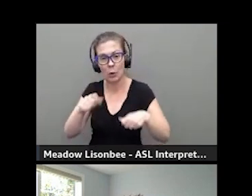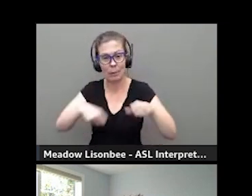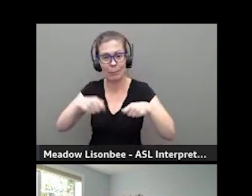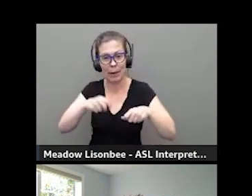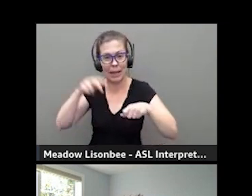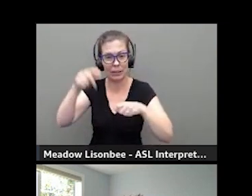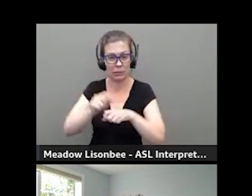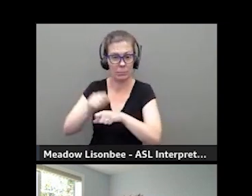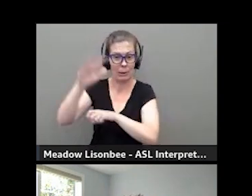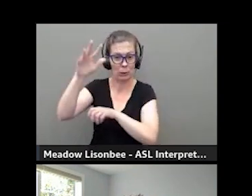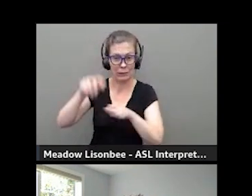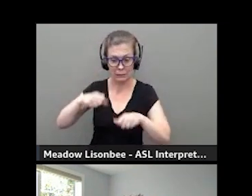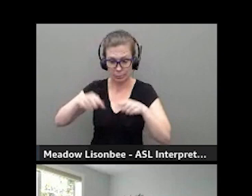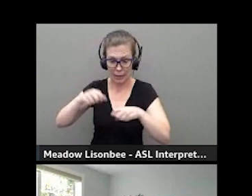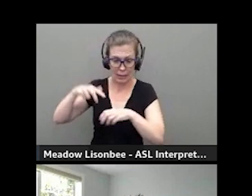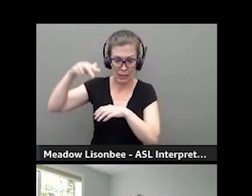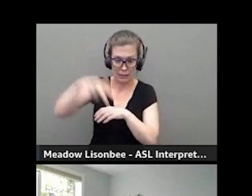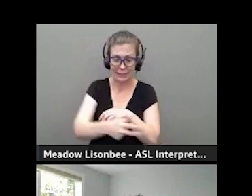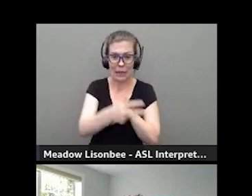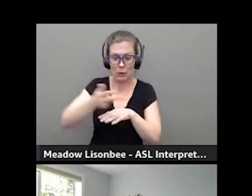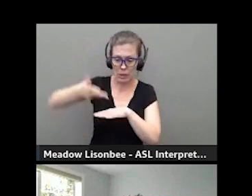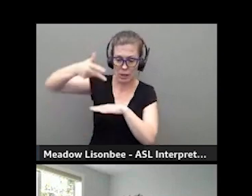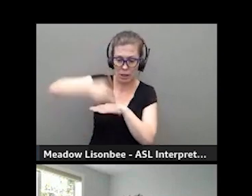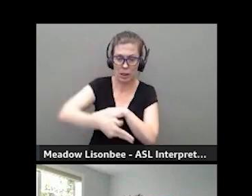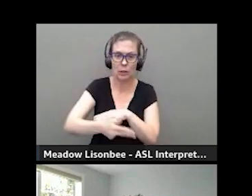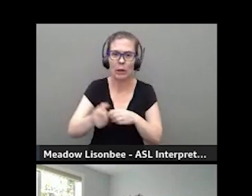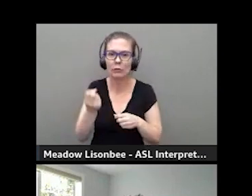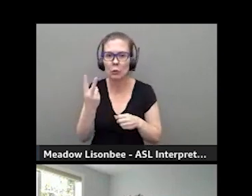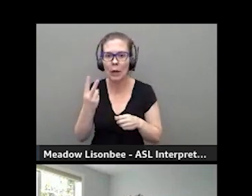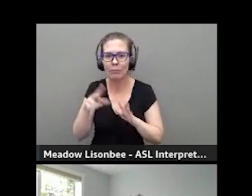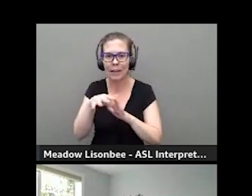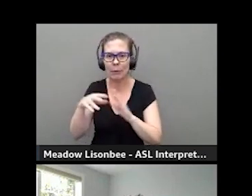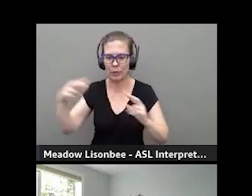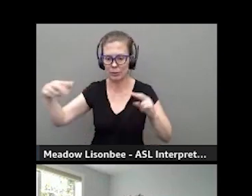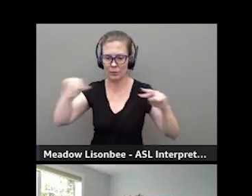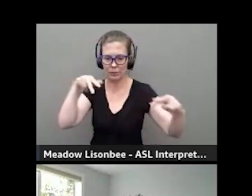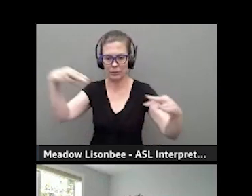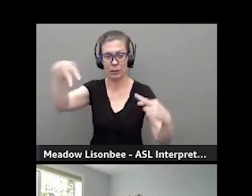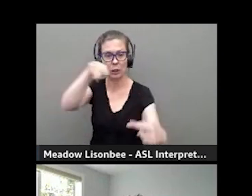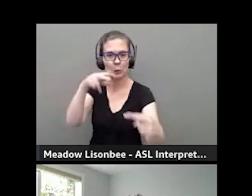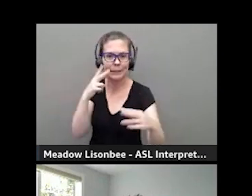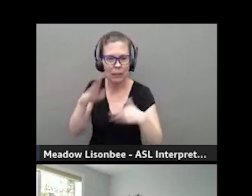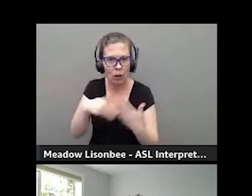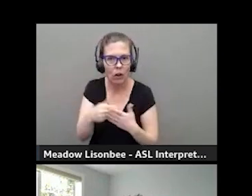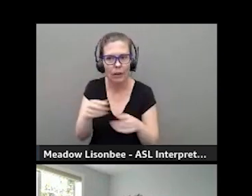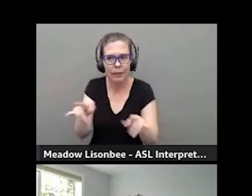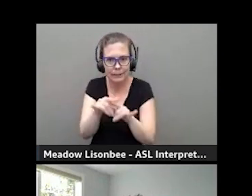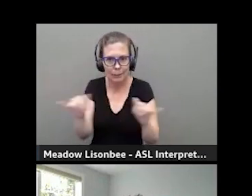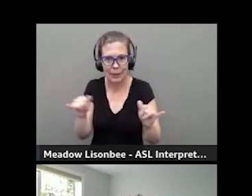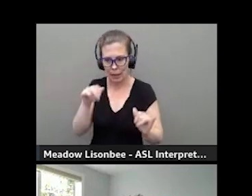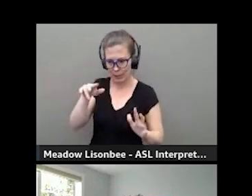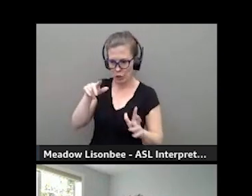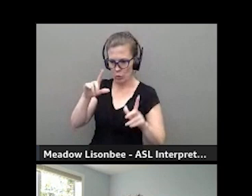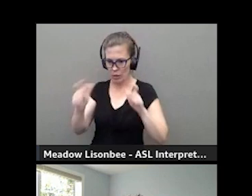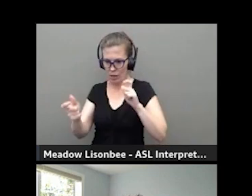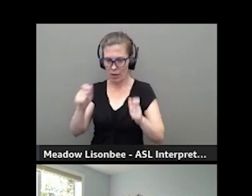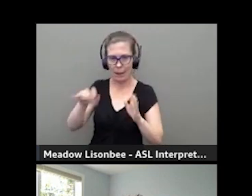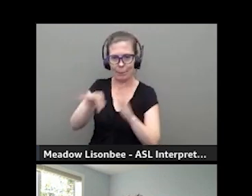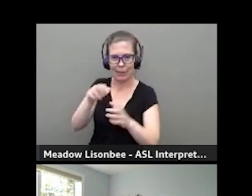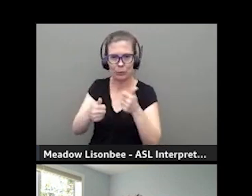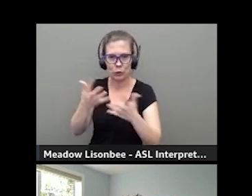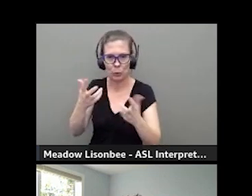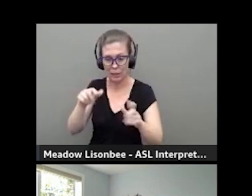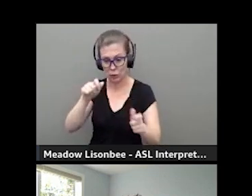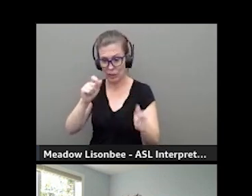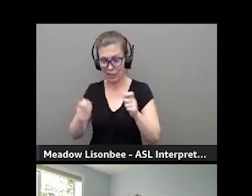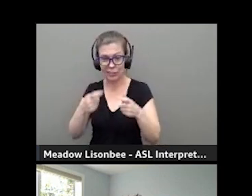and you have like 12 different camera angles. You could see them all at the same time. You could compose and choose which ones you wanted. And those could all be changed dynamically